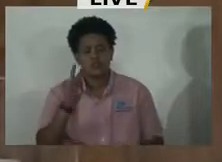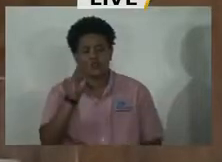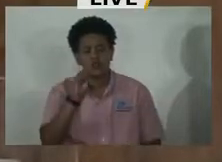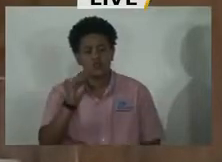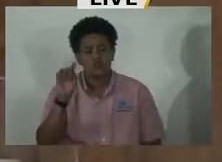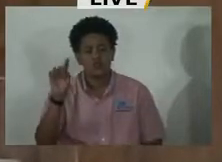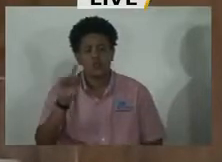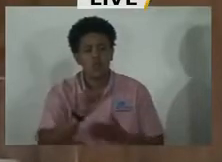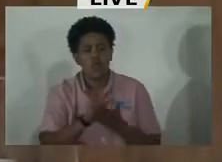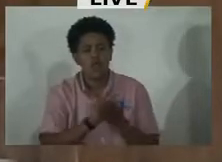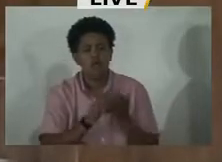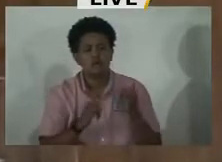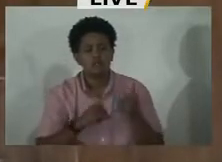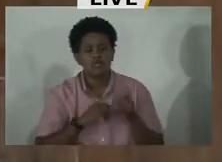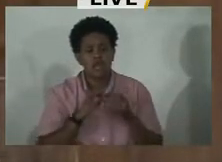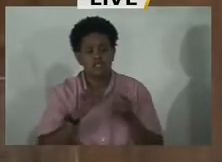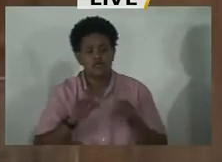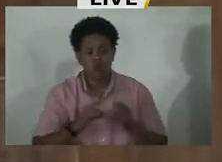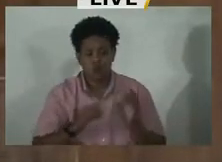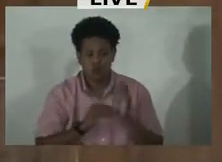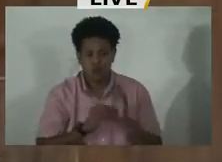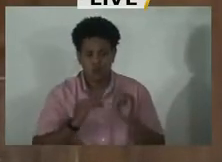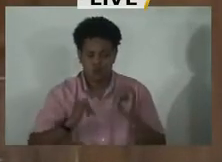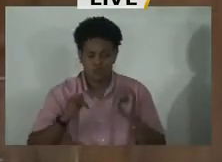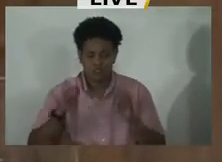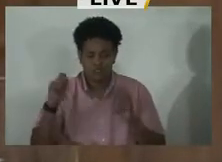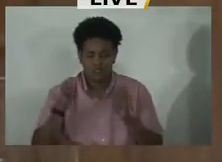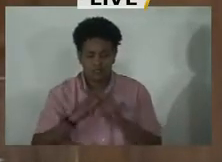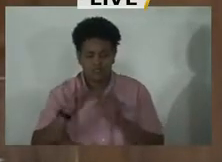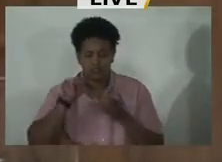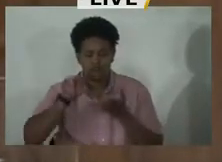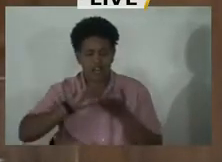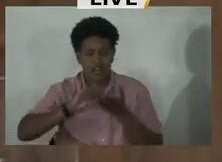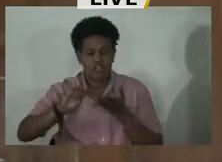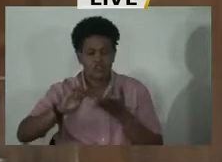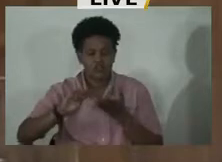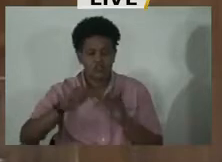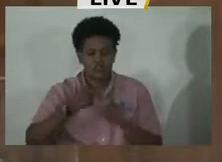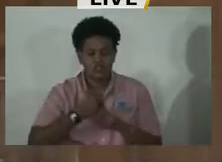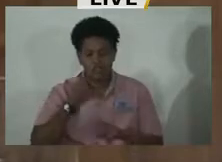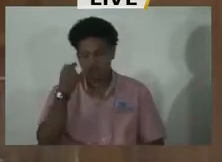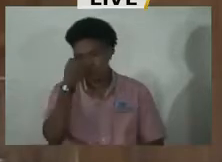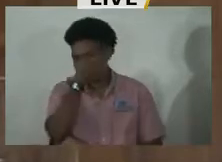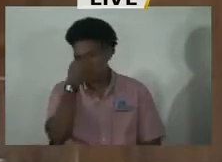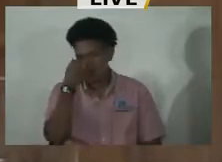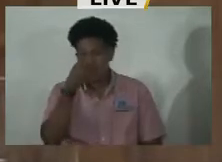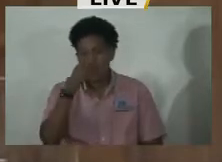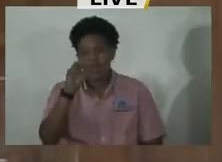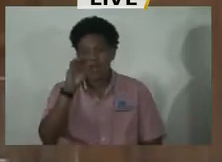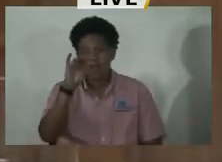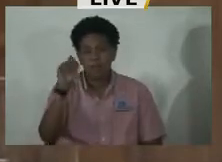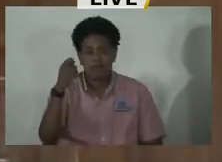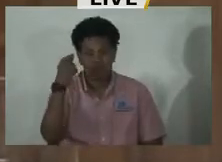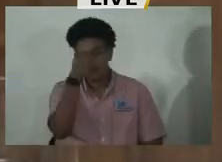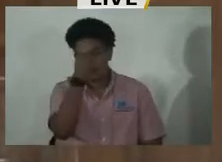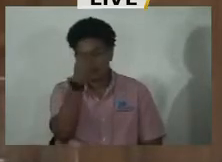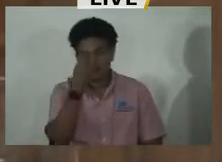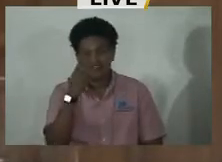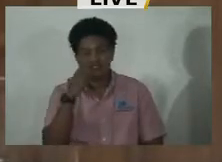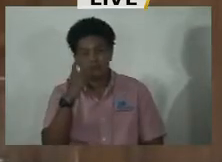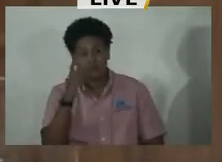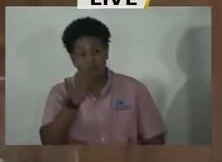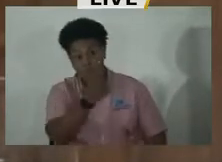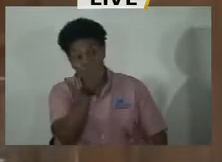2001 Act of which I spoke, which specifically excluded and exempted pepper spray and mace from being treated as an